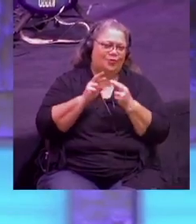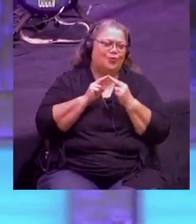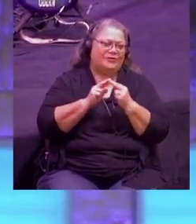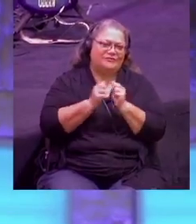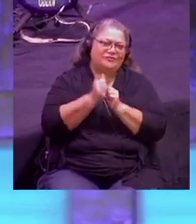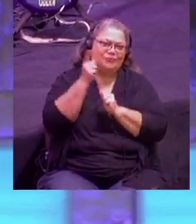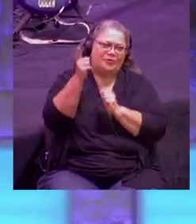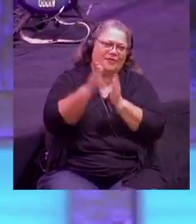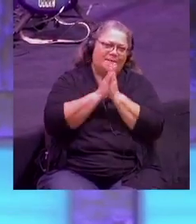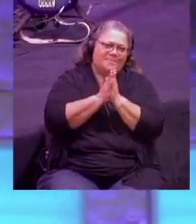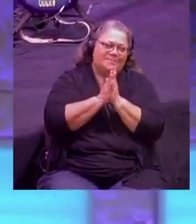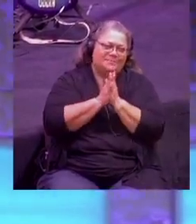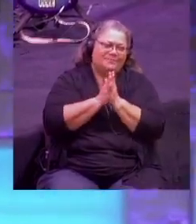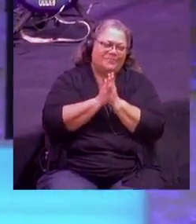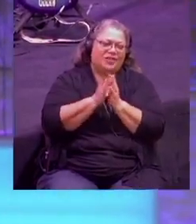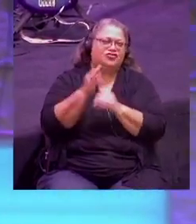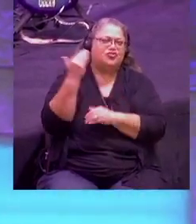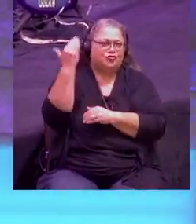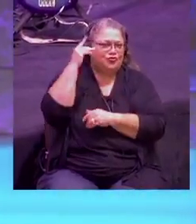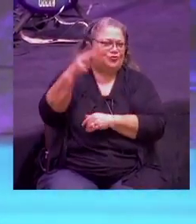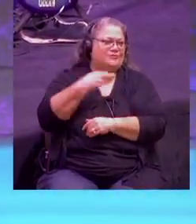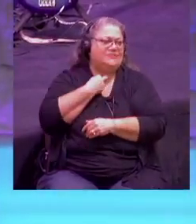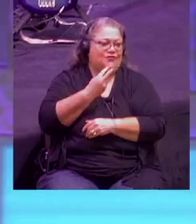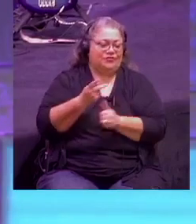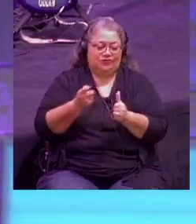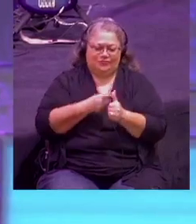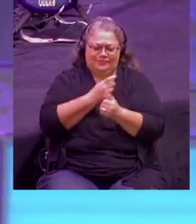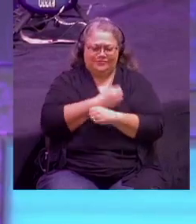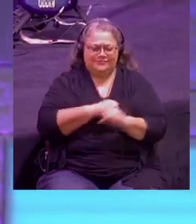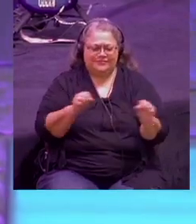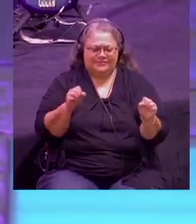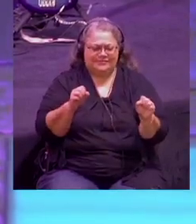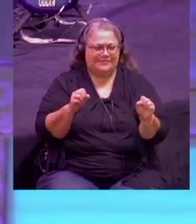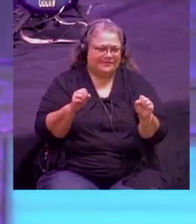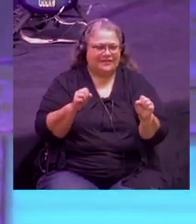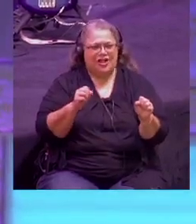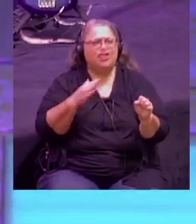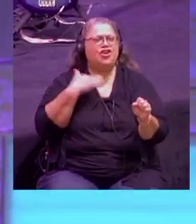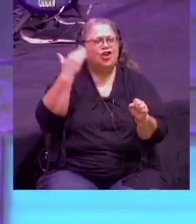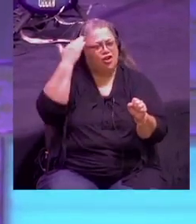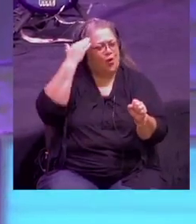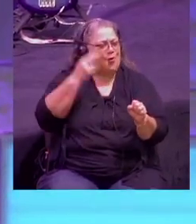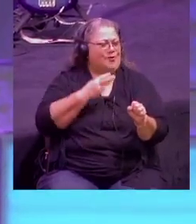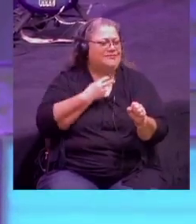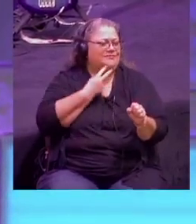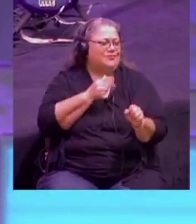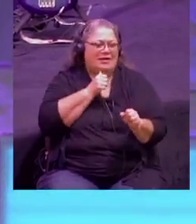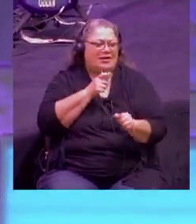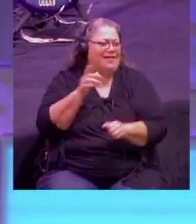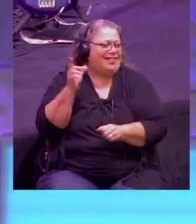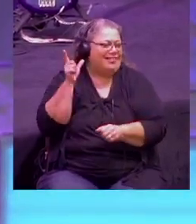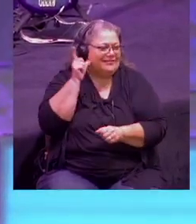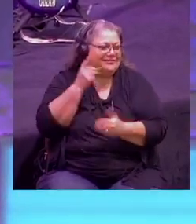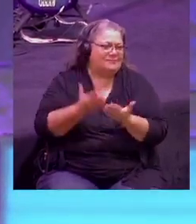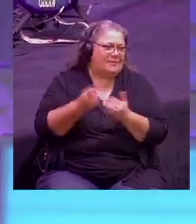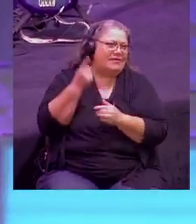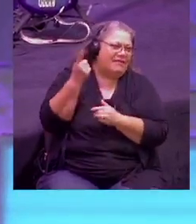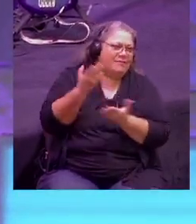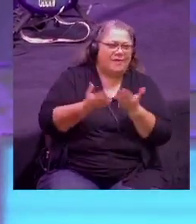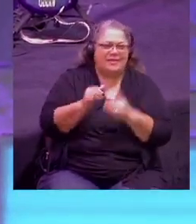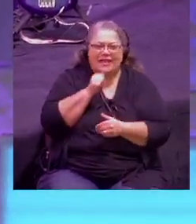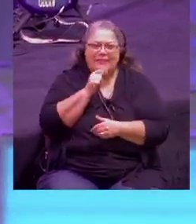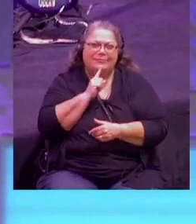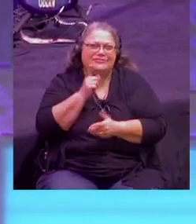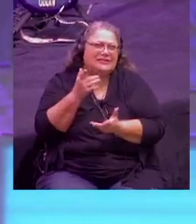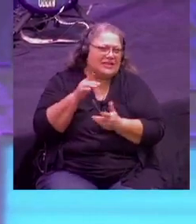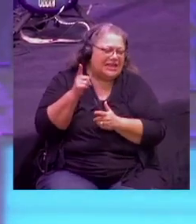You don't know his voice up front when you're first saved. You know his voice, but you're not real sensitive to it. It could be him, might be him, I'm not